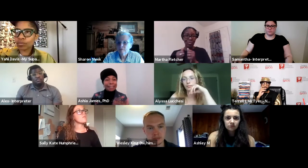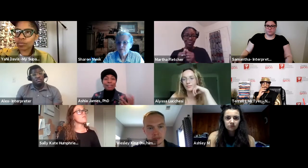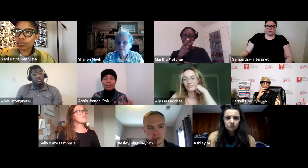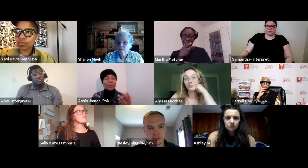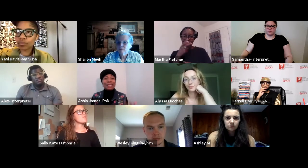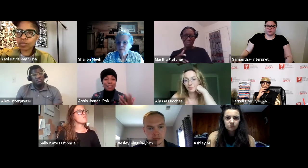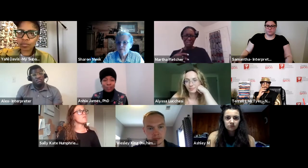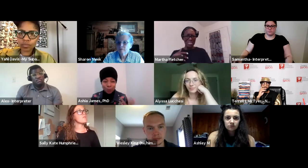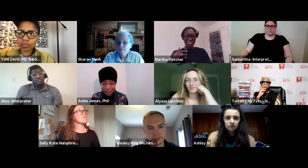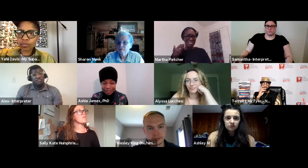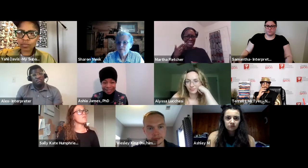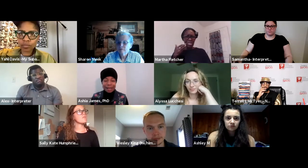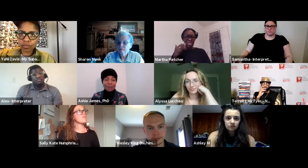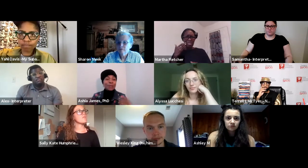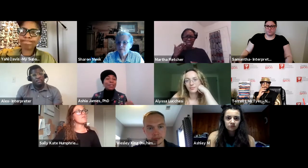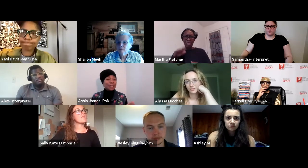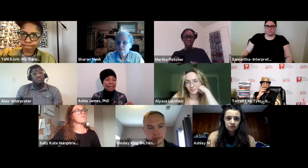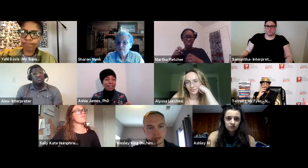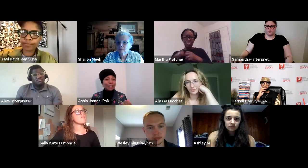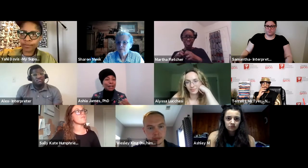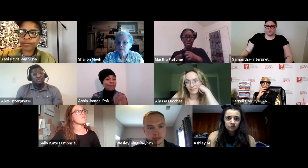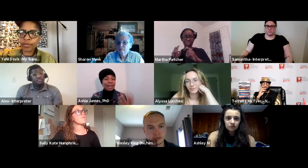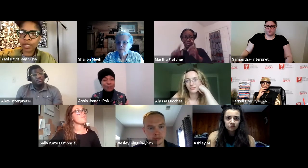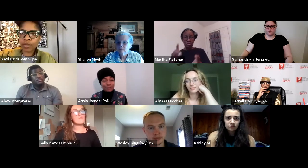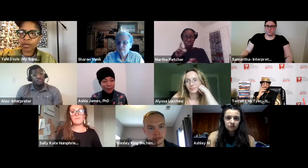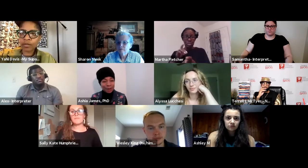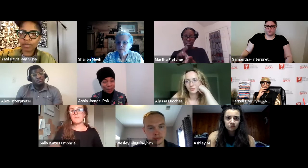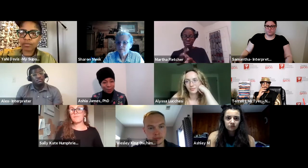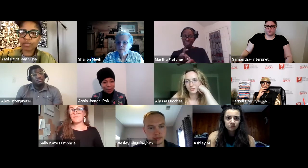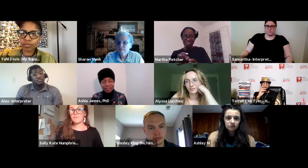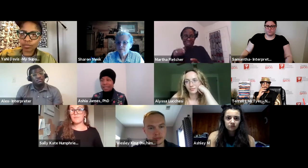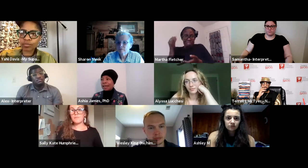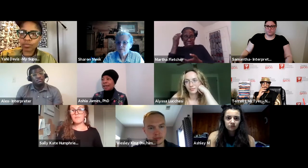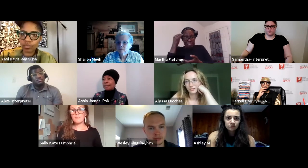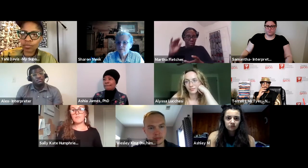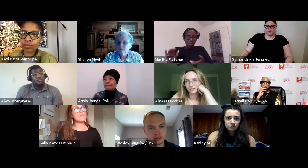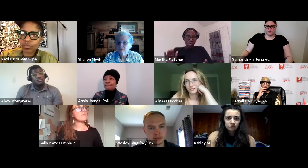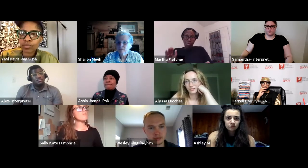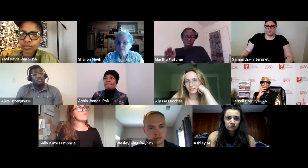it. I didn't know what this issue was. I was going to the doctor and they couldn't figure out what it was.